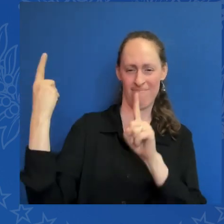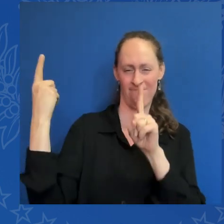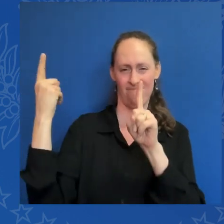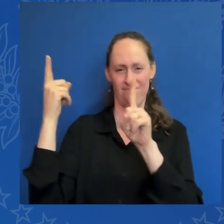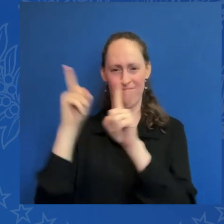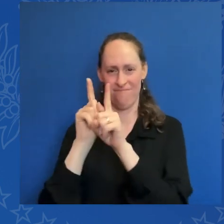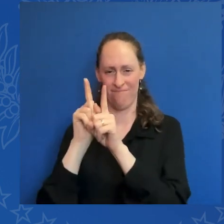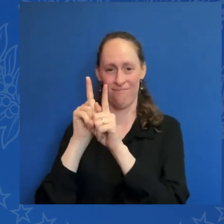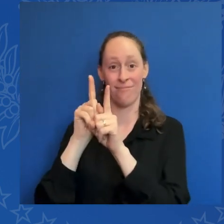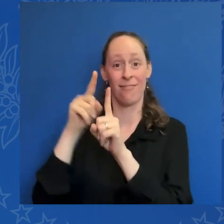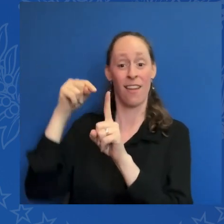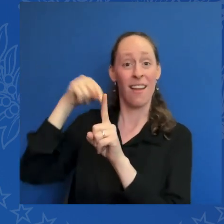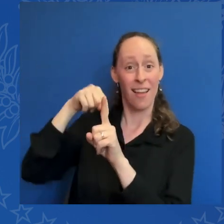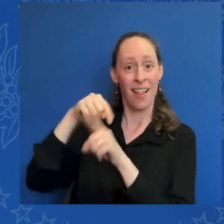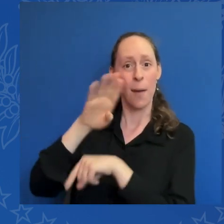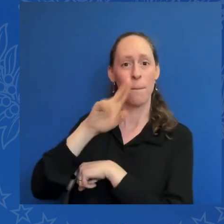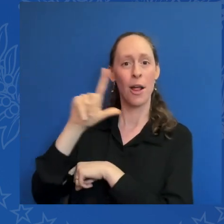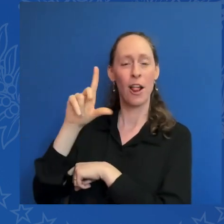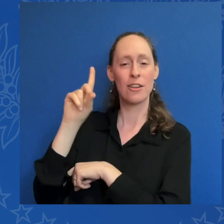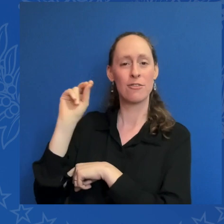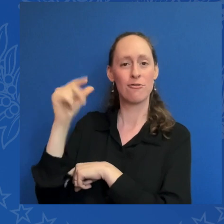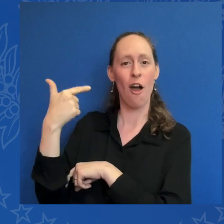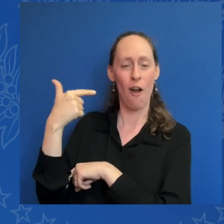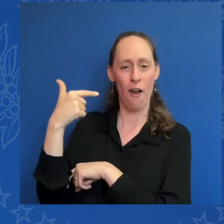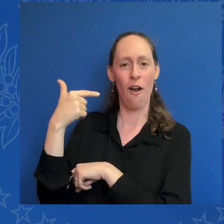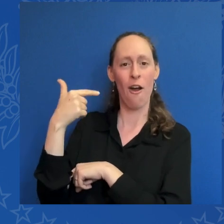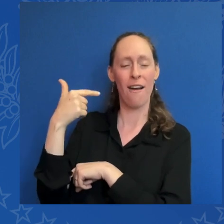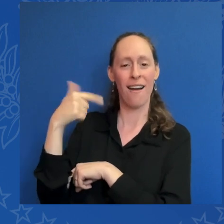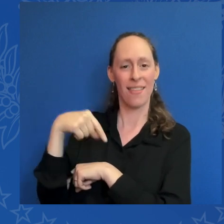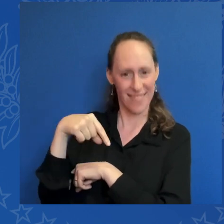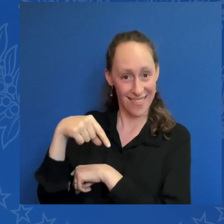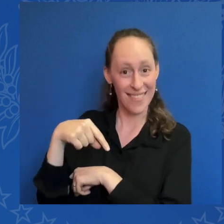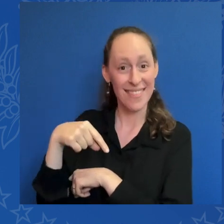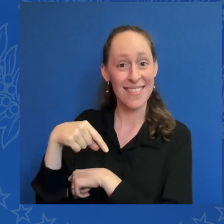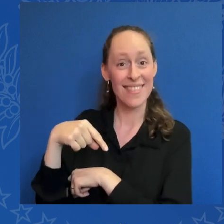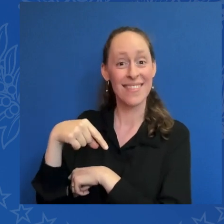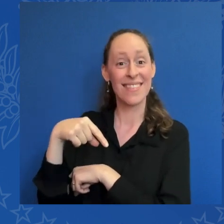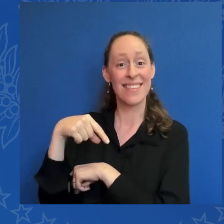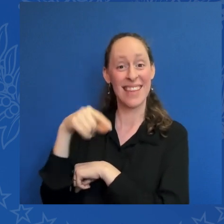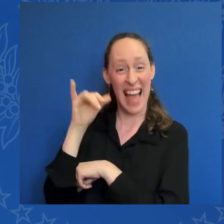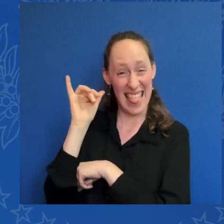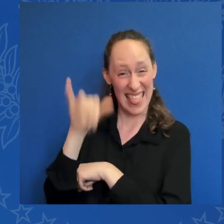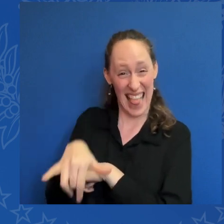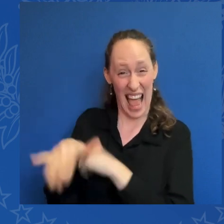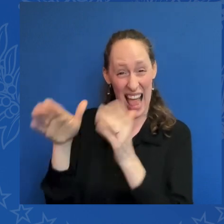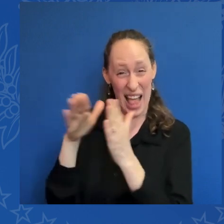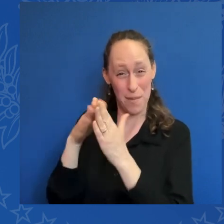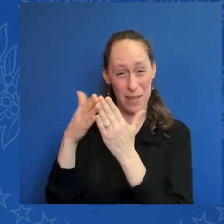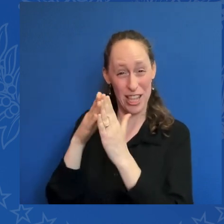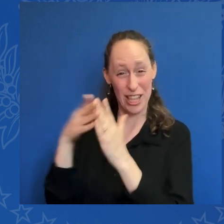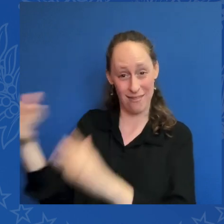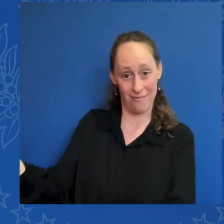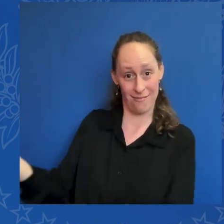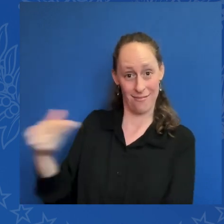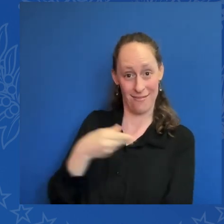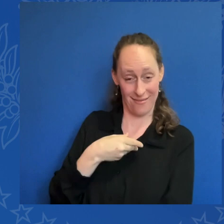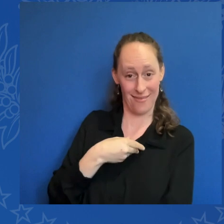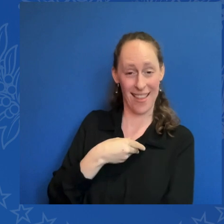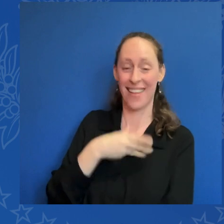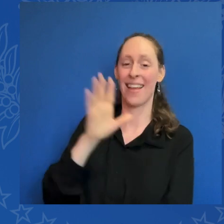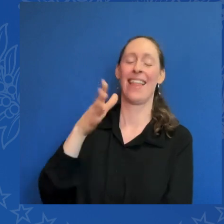But all kidding aside, you know, the fact is that, you know, my dad taught us a